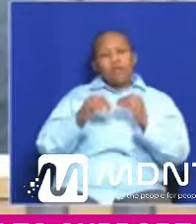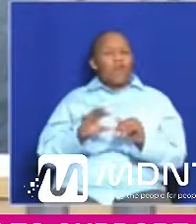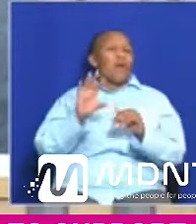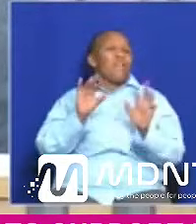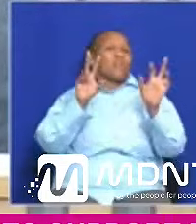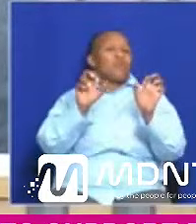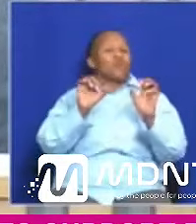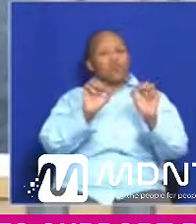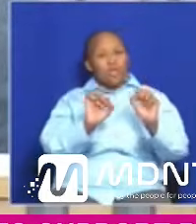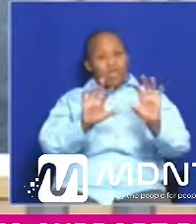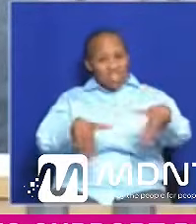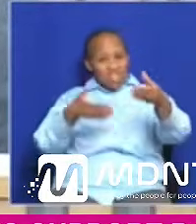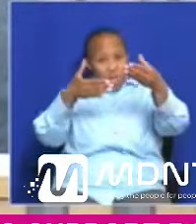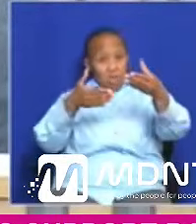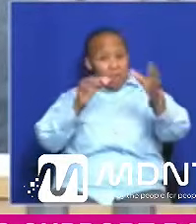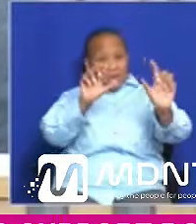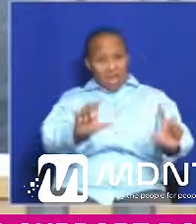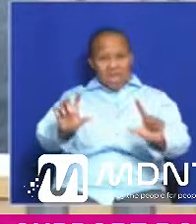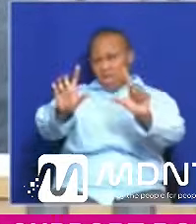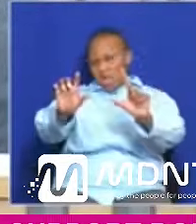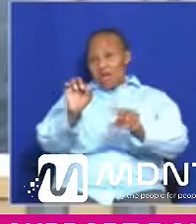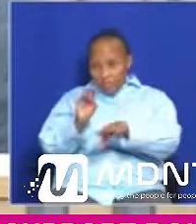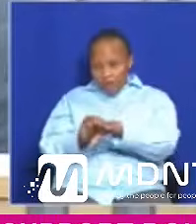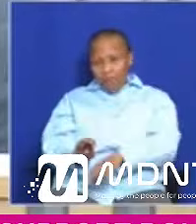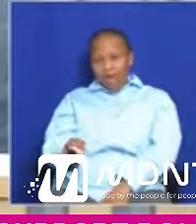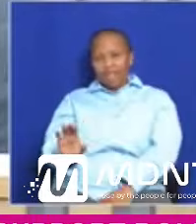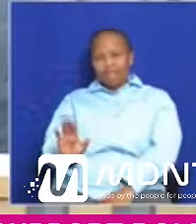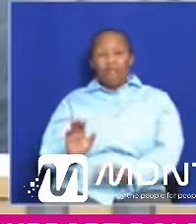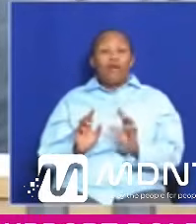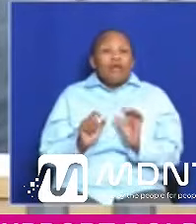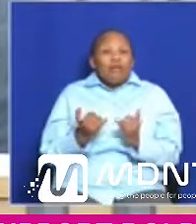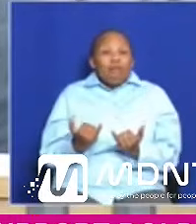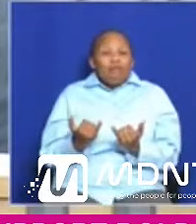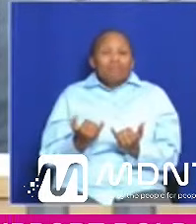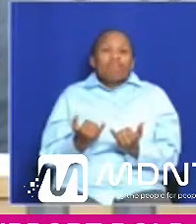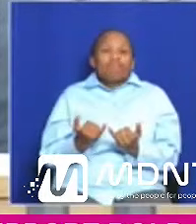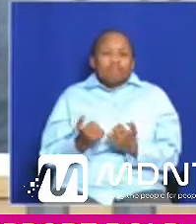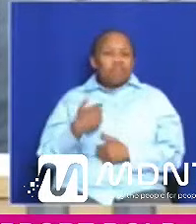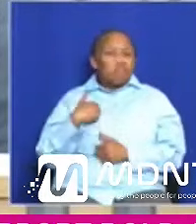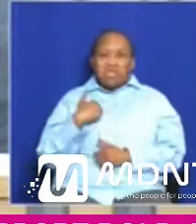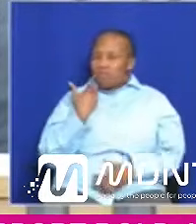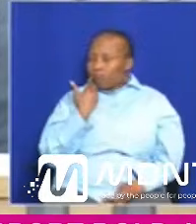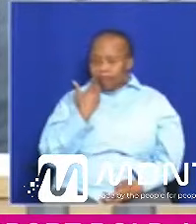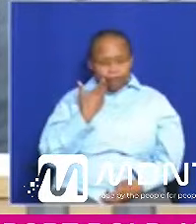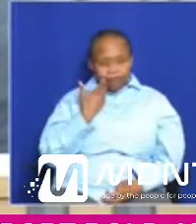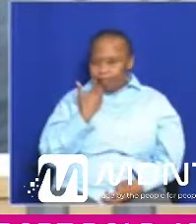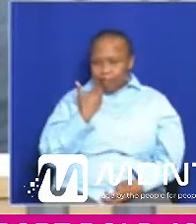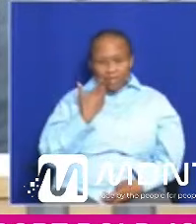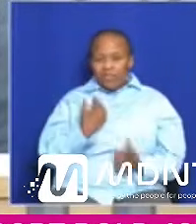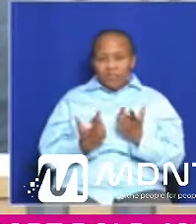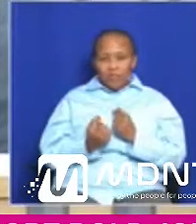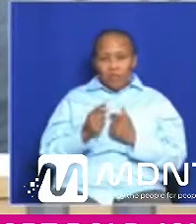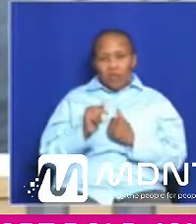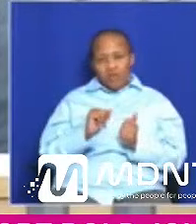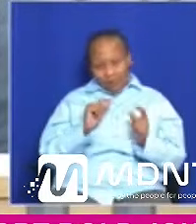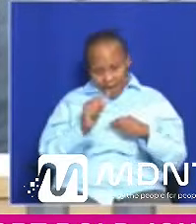document, and for the moment, I don't want us to detain ourselves with that debate. I did make